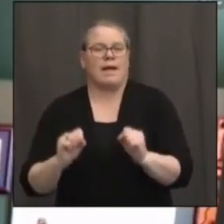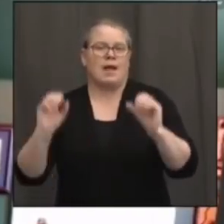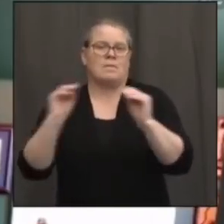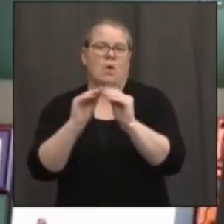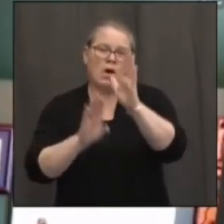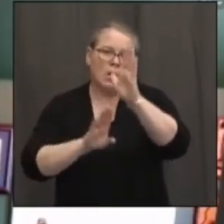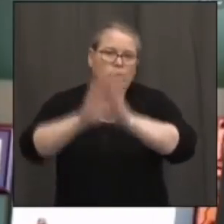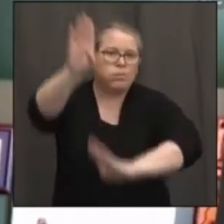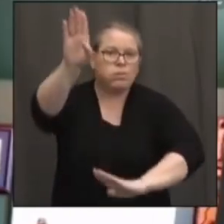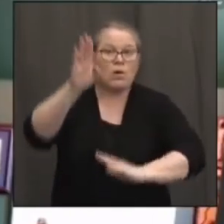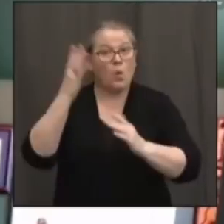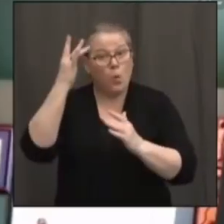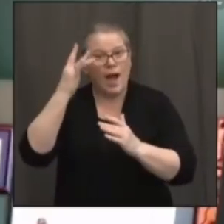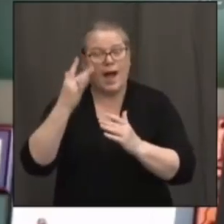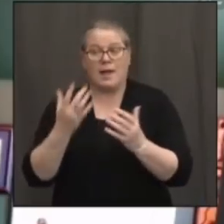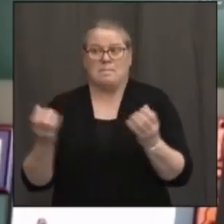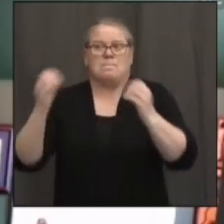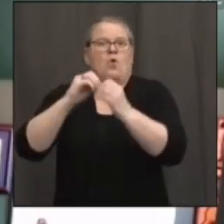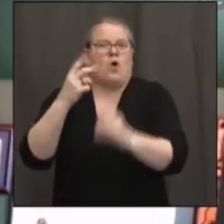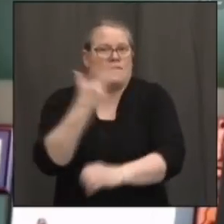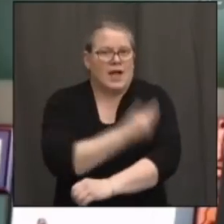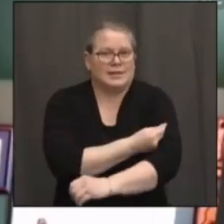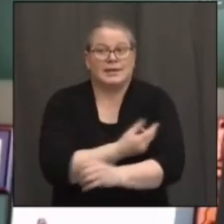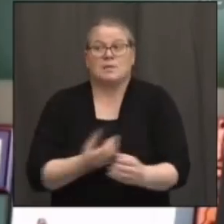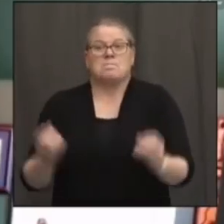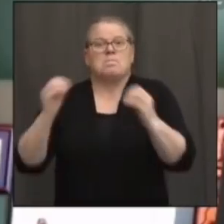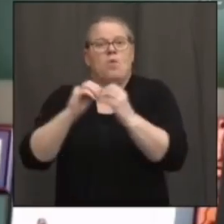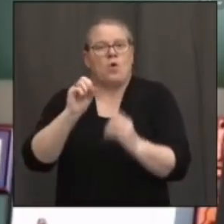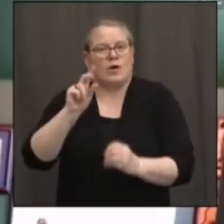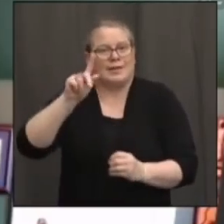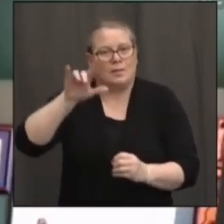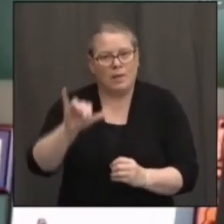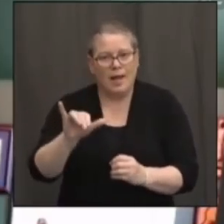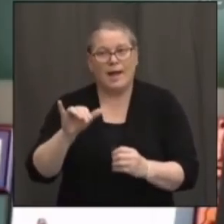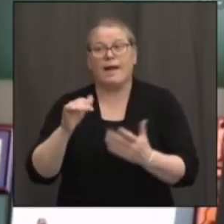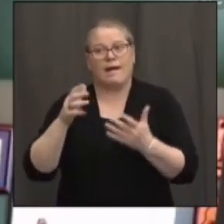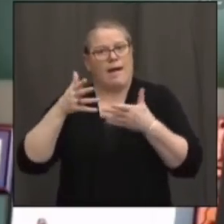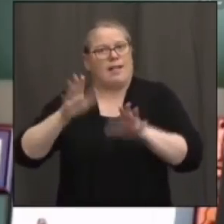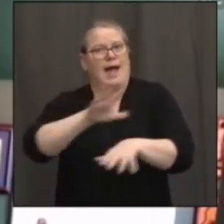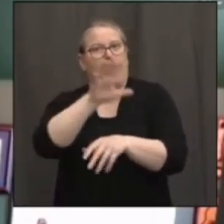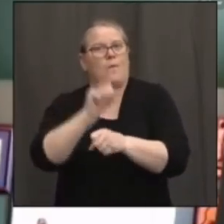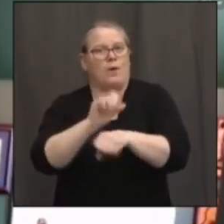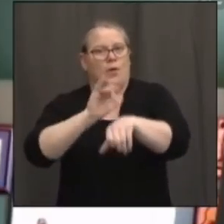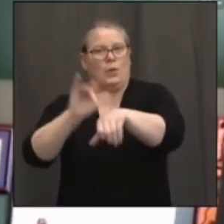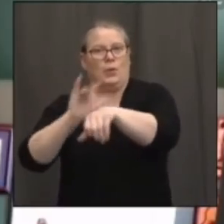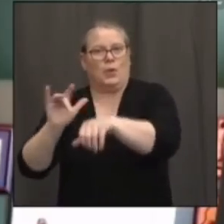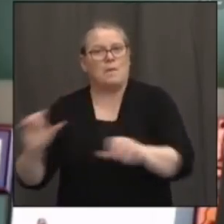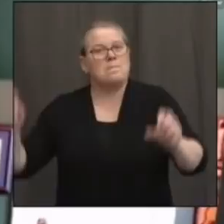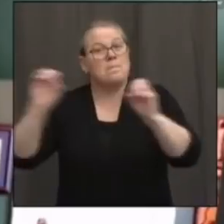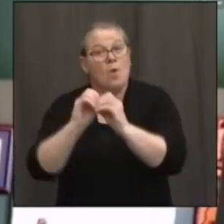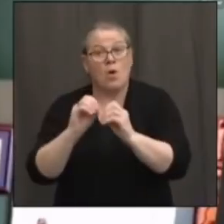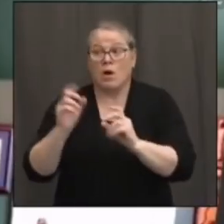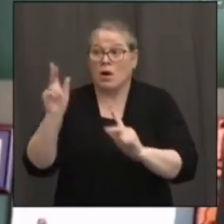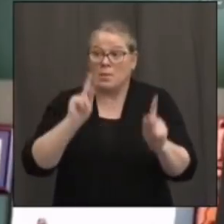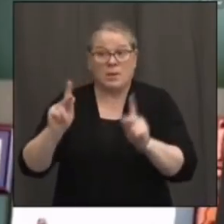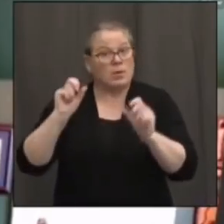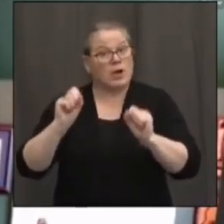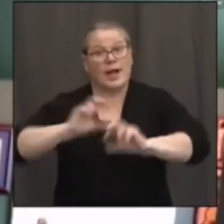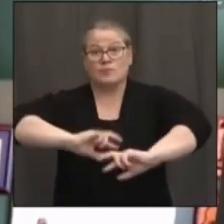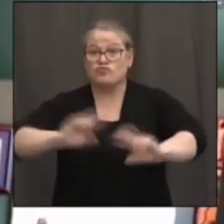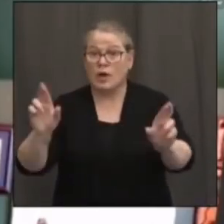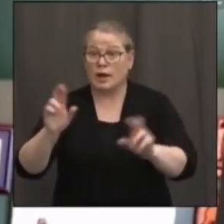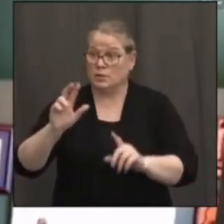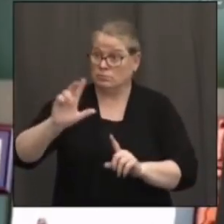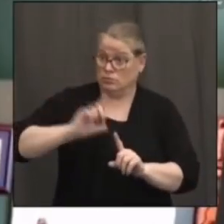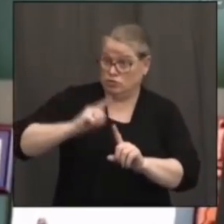vaccines, and the opportunity for individuals to receive any vaccine that's available as soon as it's available and as soon as it's their turn to